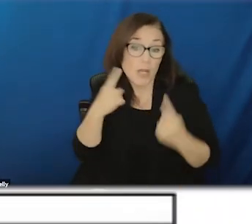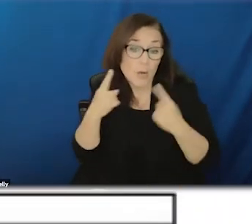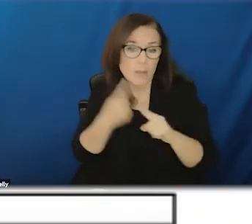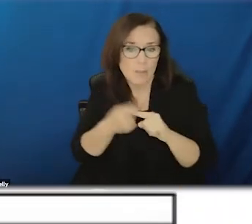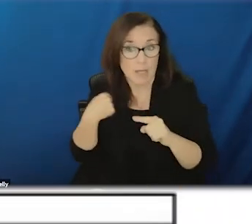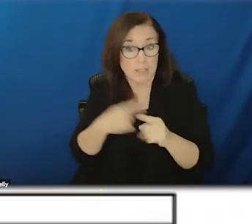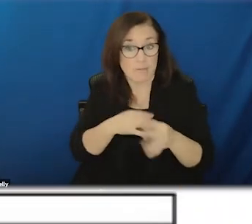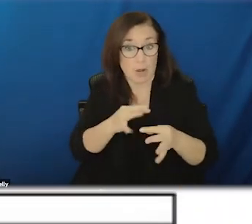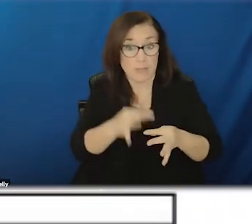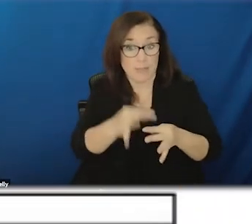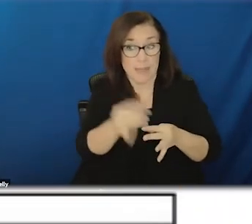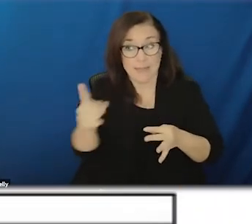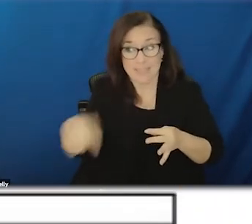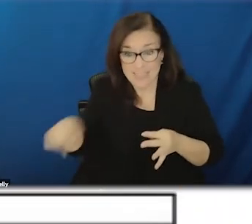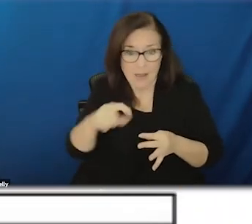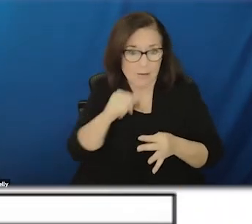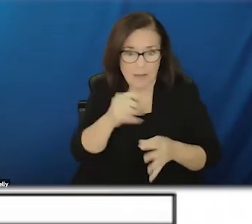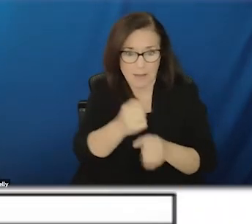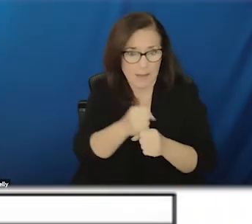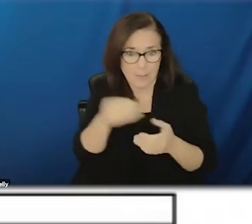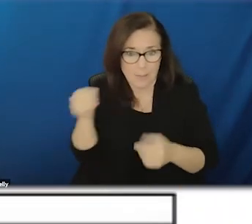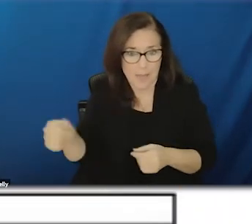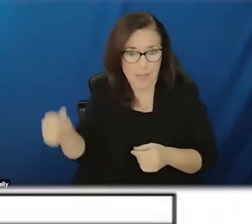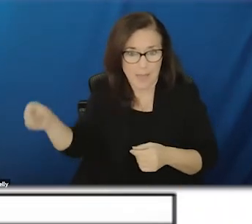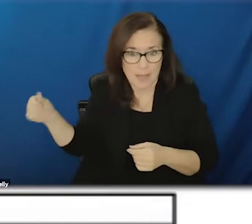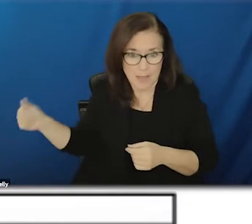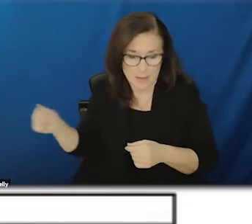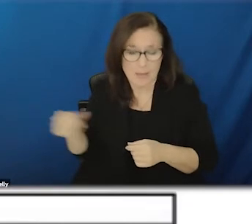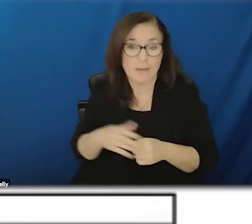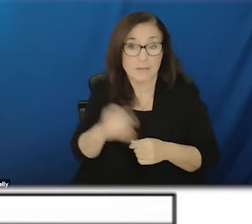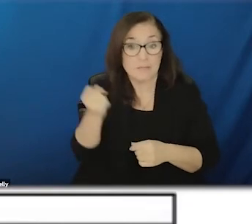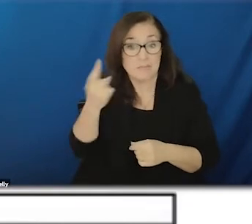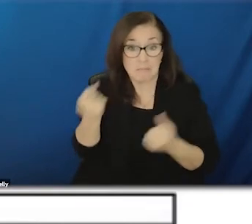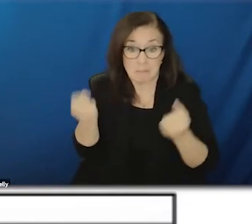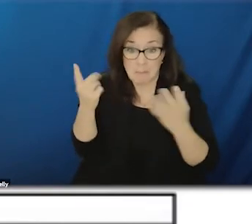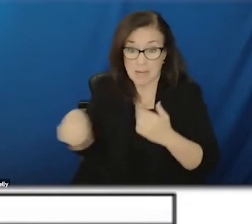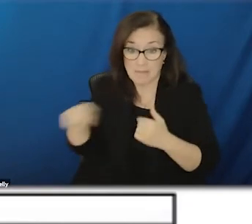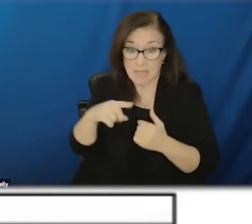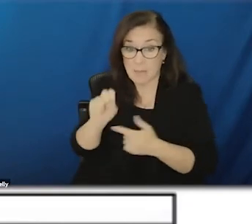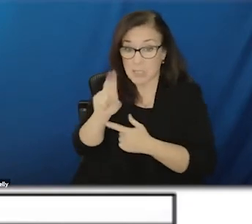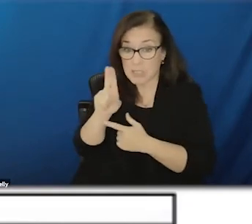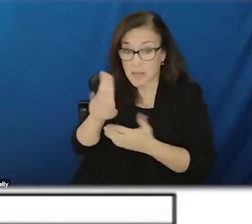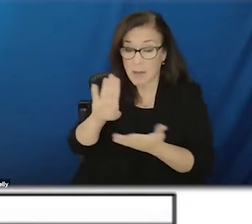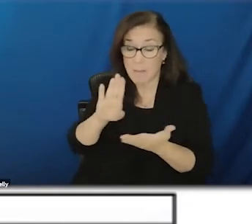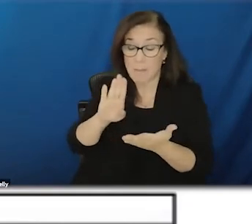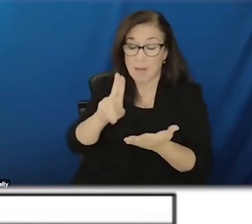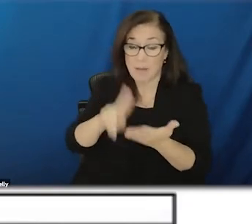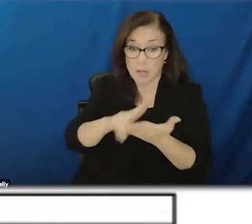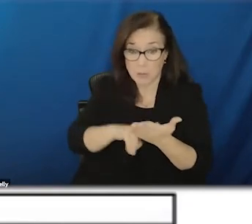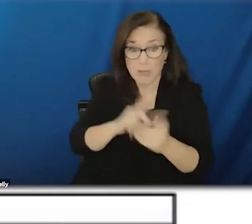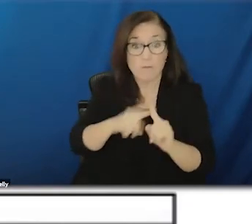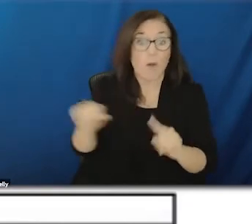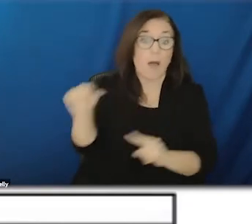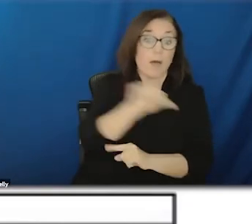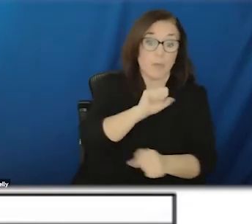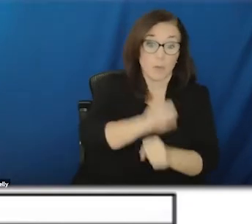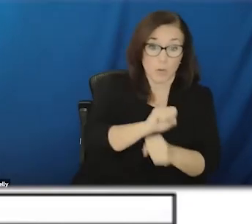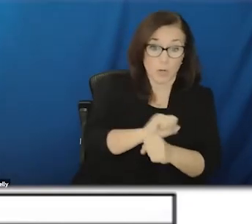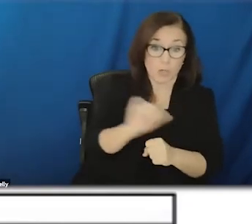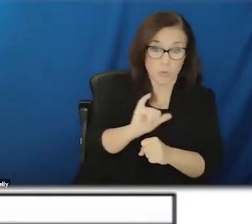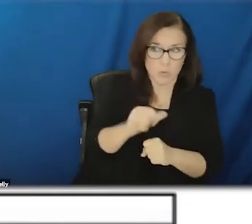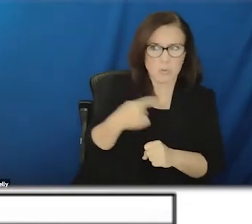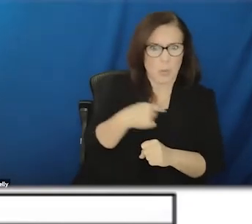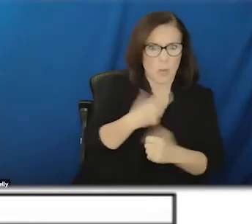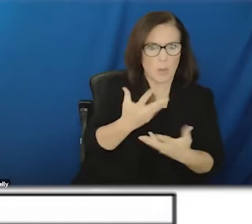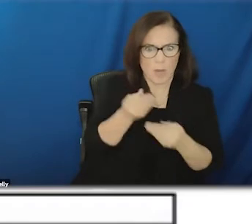they have not been getting paid. And since a lot of them are our subcontractors that work on our projects as well, we're interested in getting